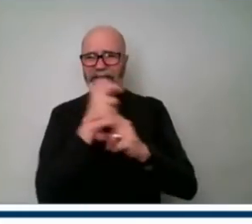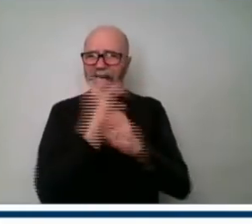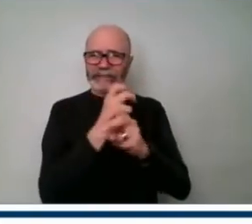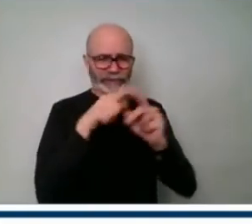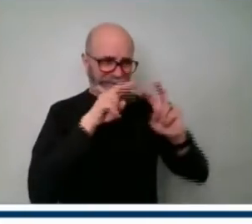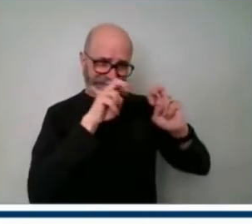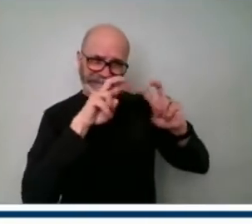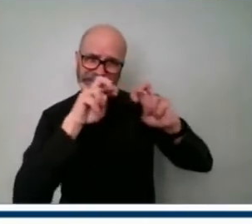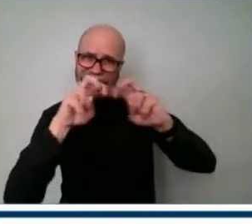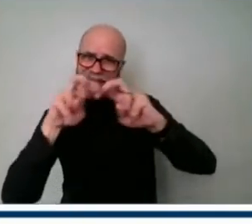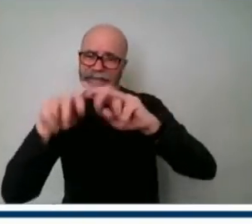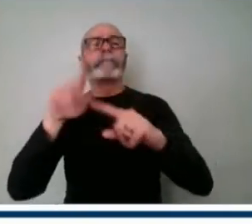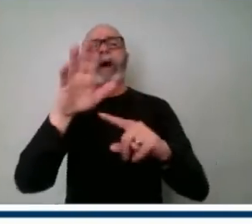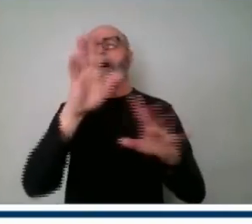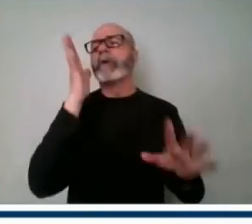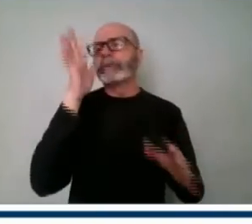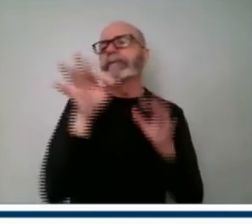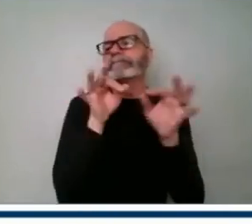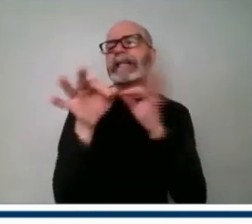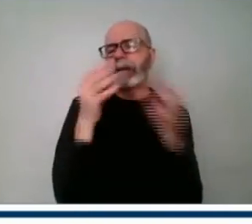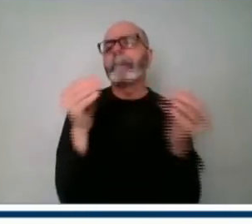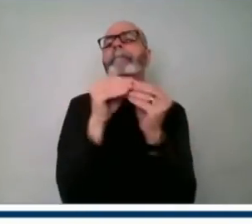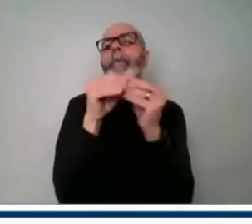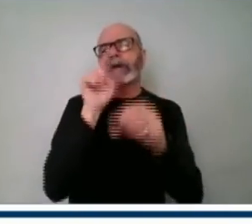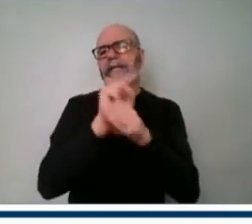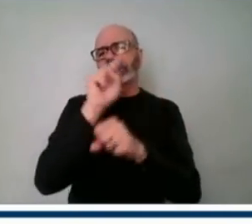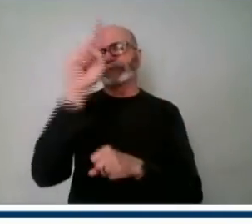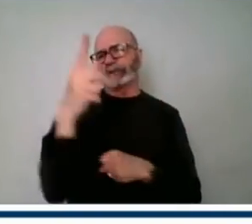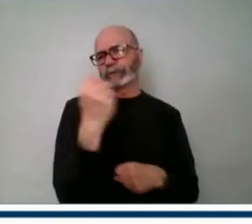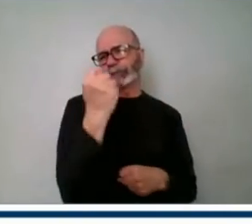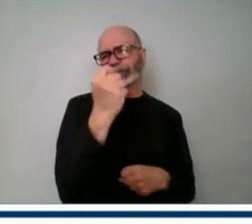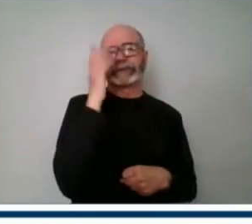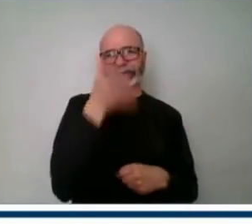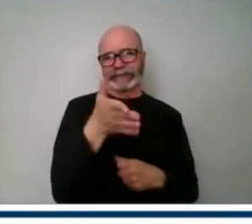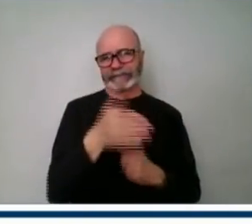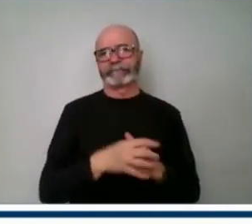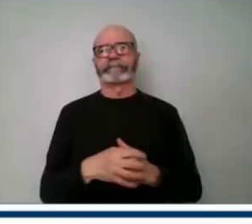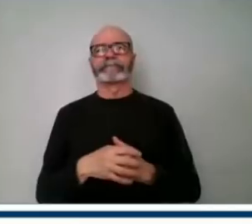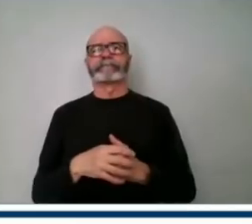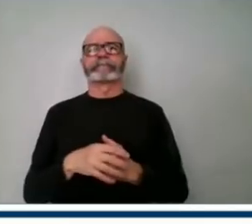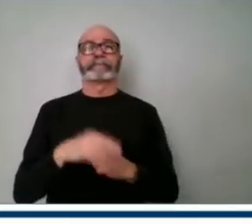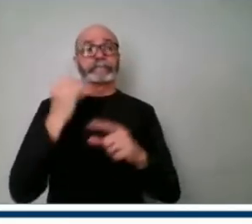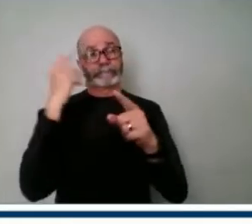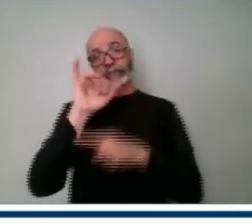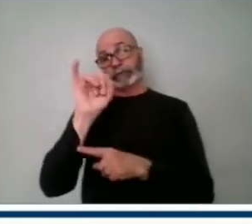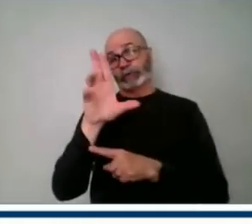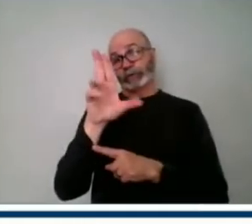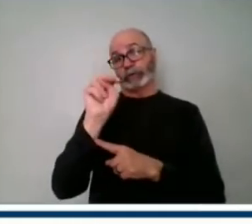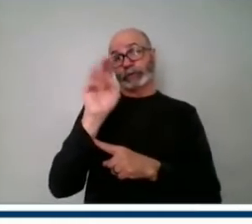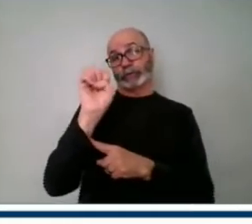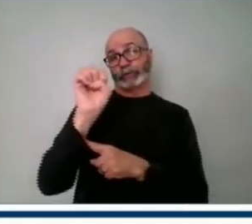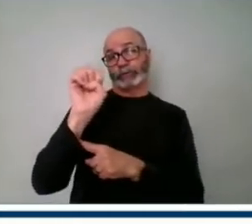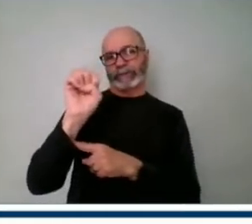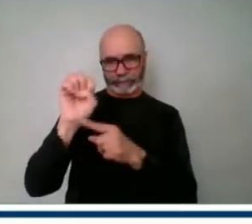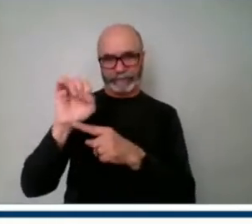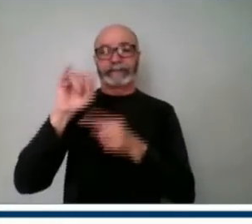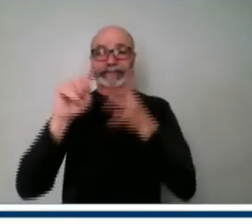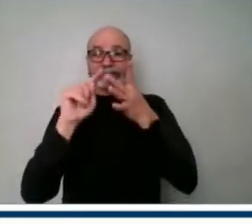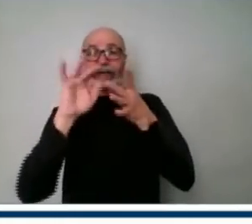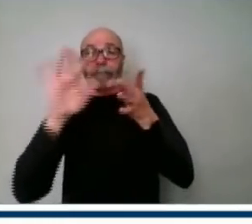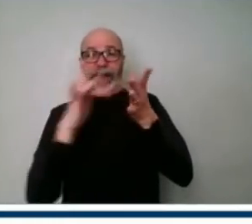we're in a position in our stream that we will get, by middle of June, all Nova Scotians who want to get vaccinated the opportunity to get